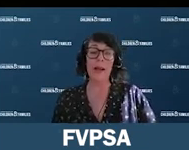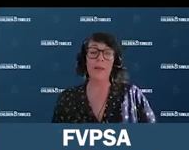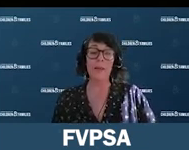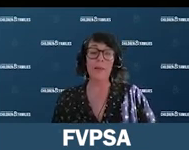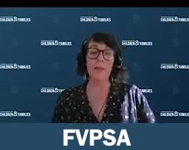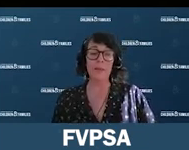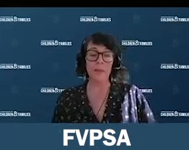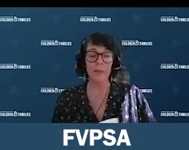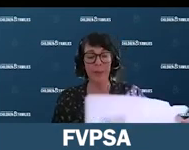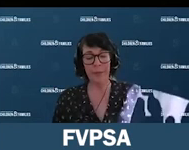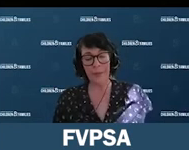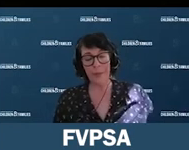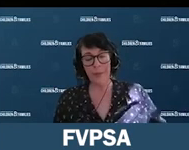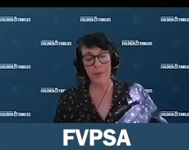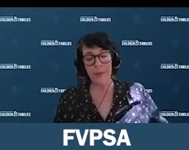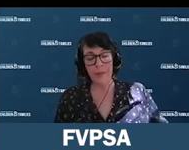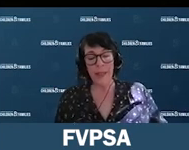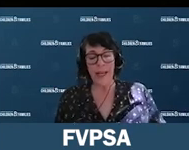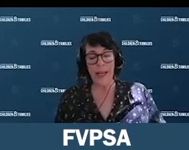as well.